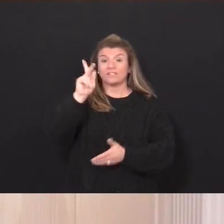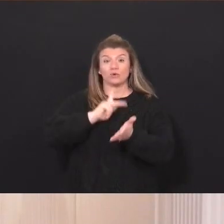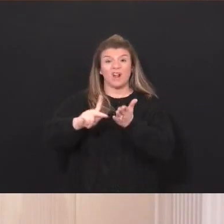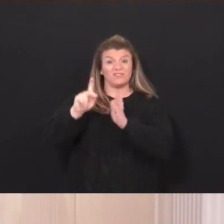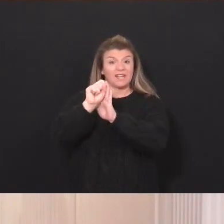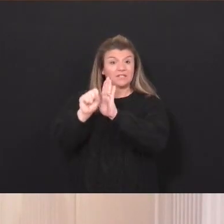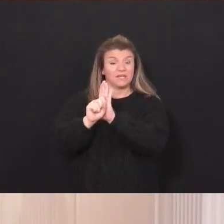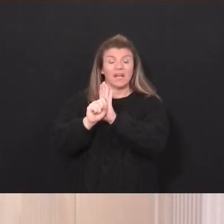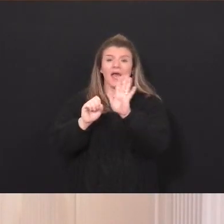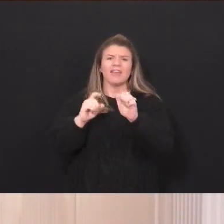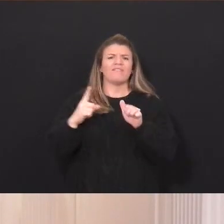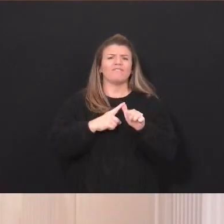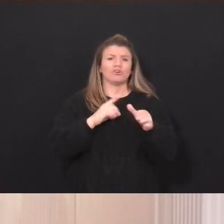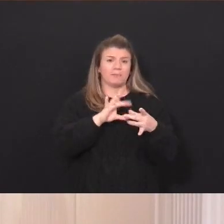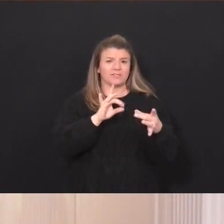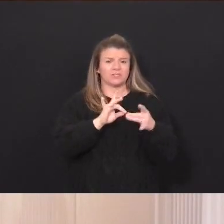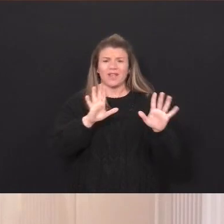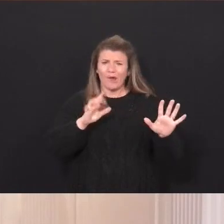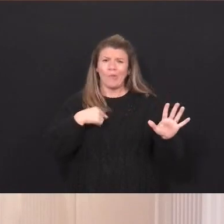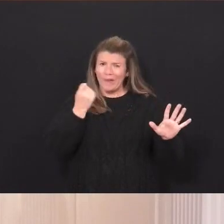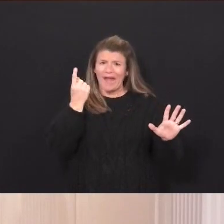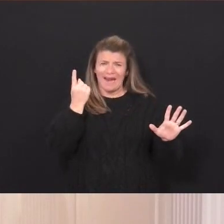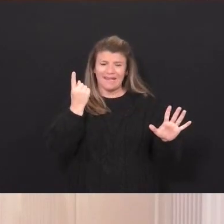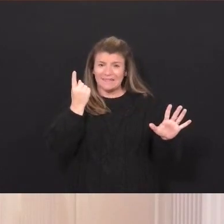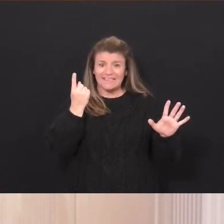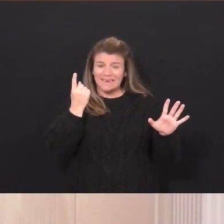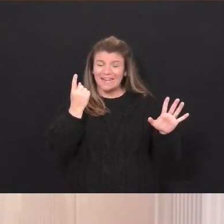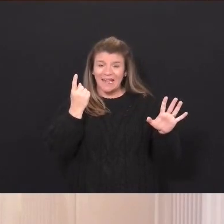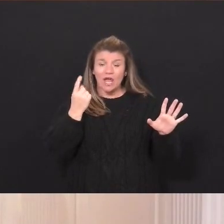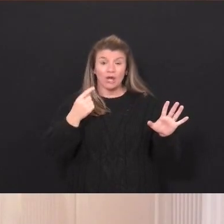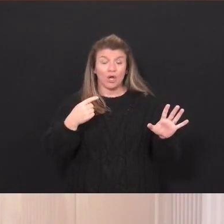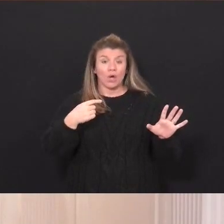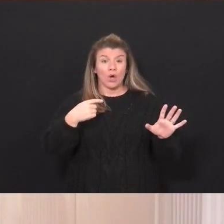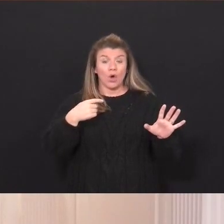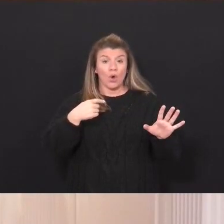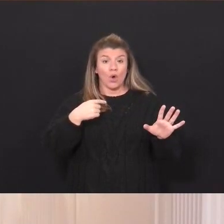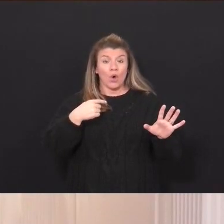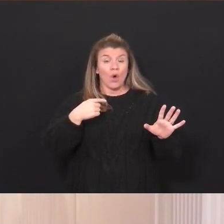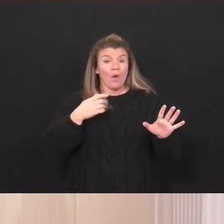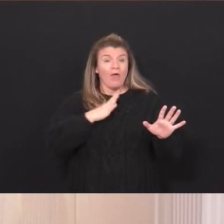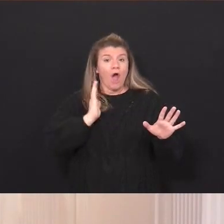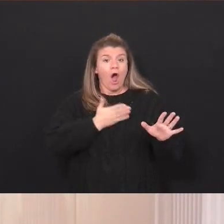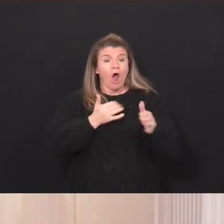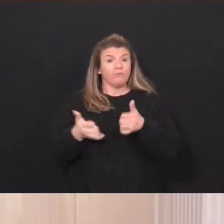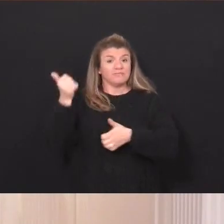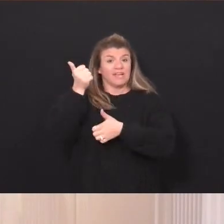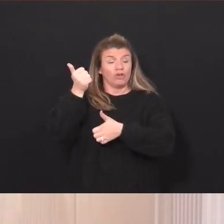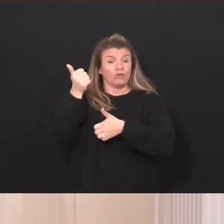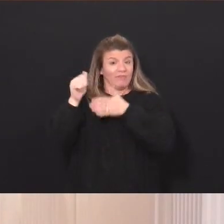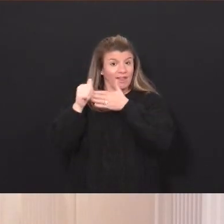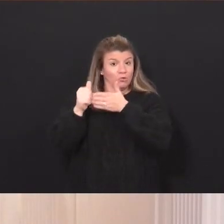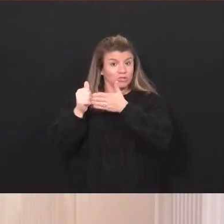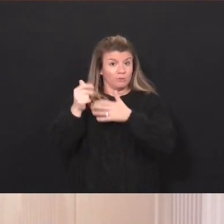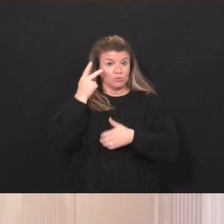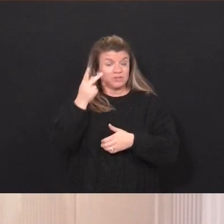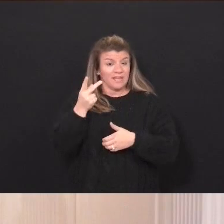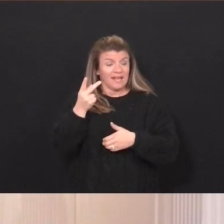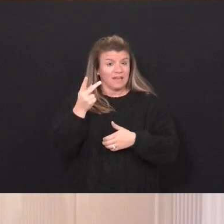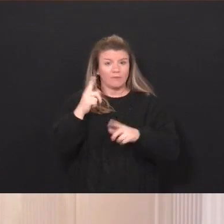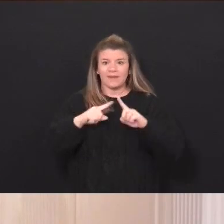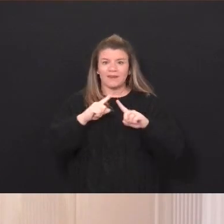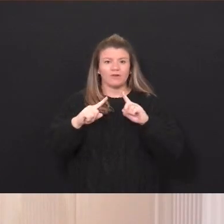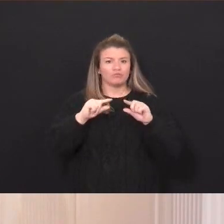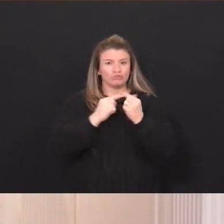The first message is we've got this. And I'm saying that we collectively with the executive leadership that you're seeing here with the governor and the various